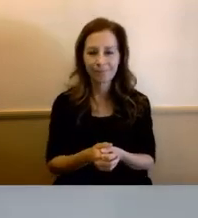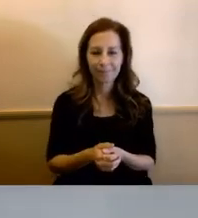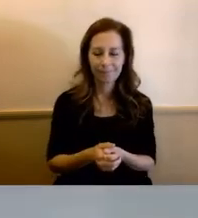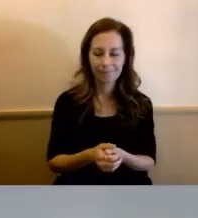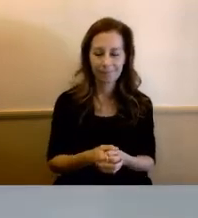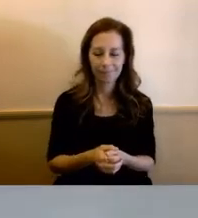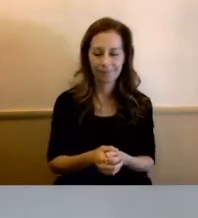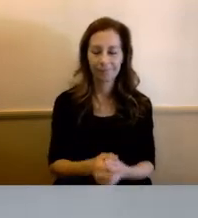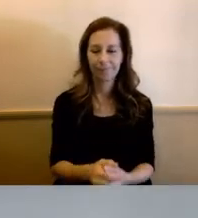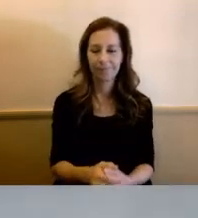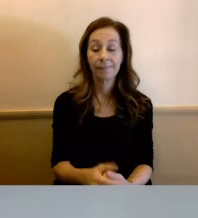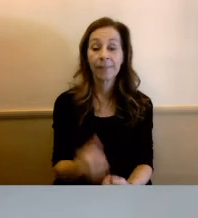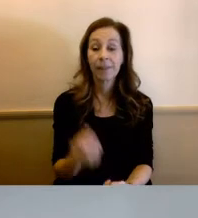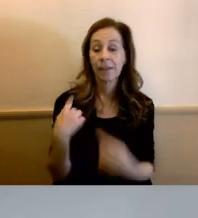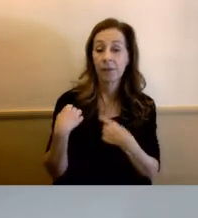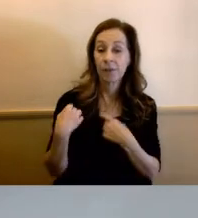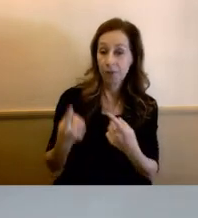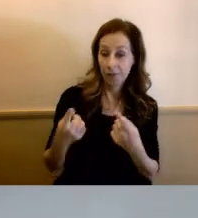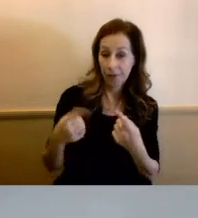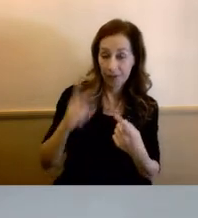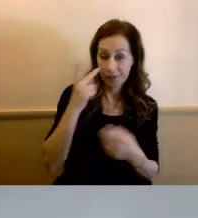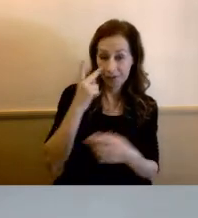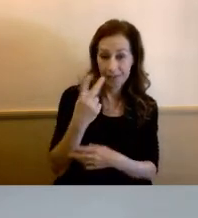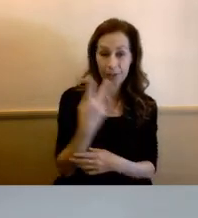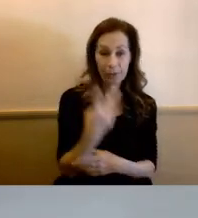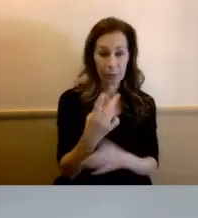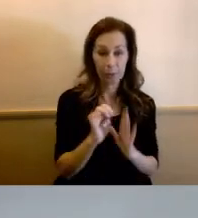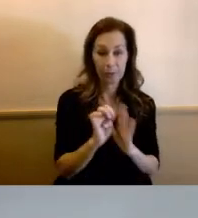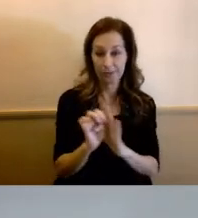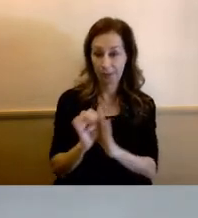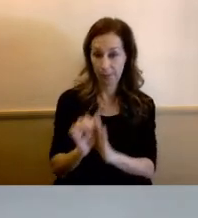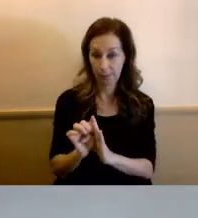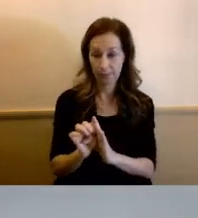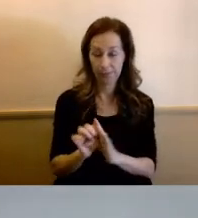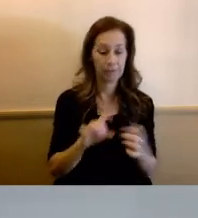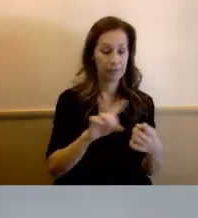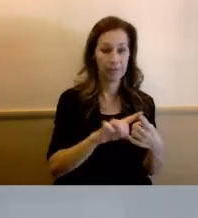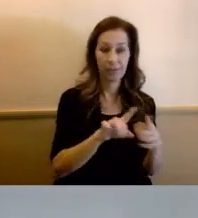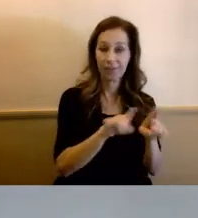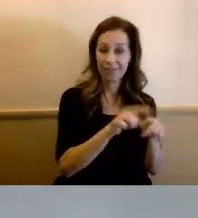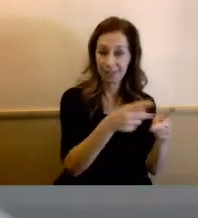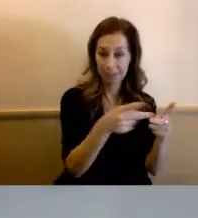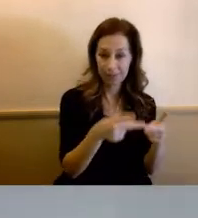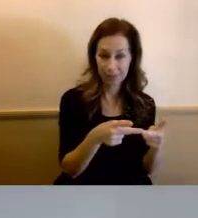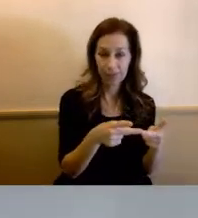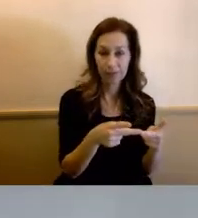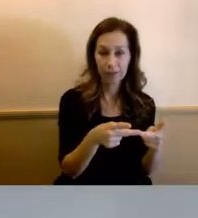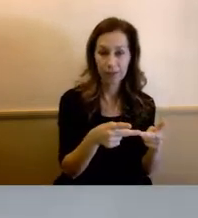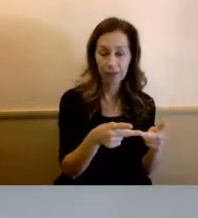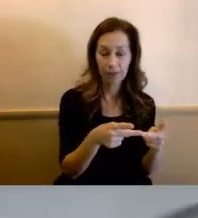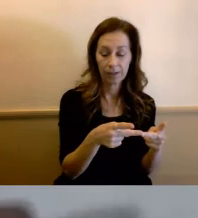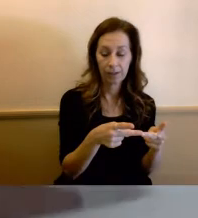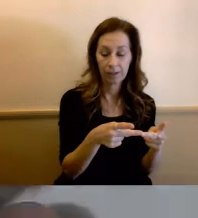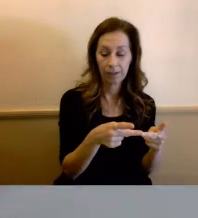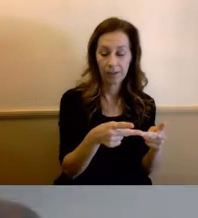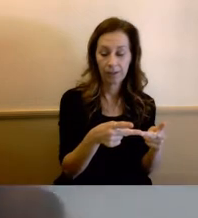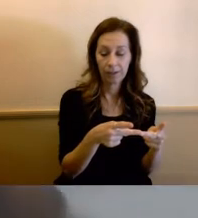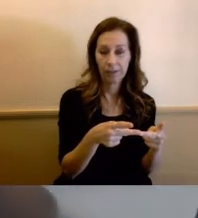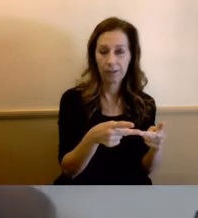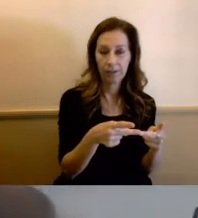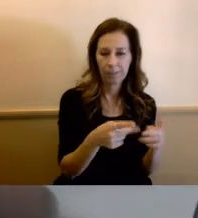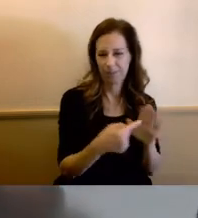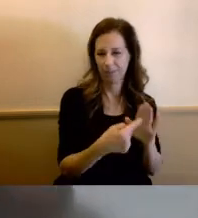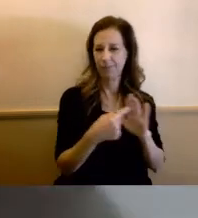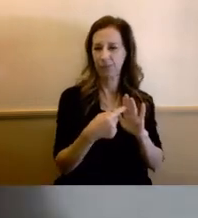So far you've seen two examples. One example where they're in the same position. So let me go flip back again. So